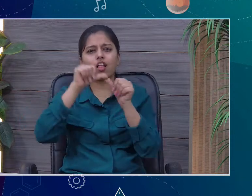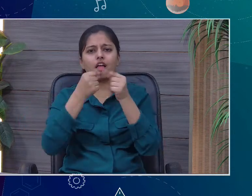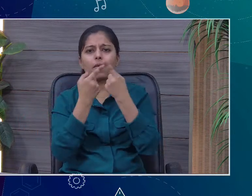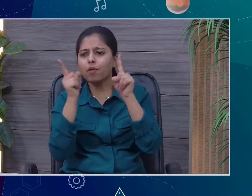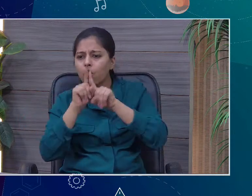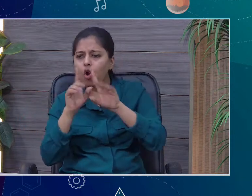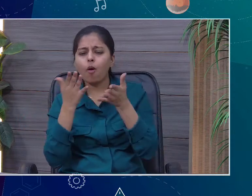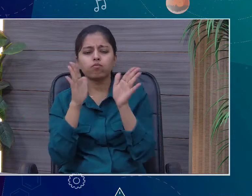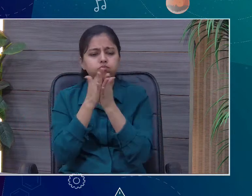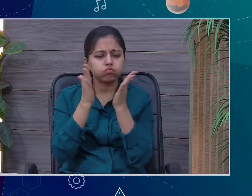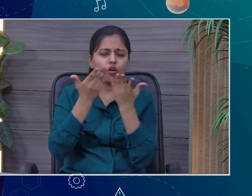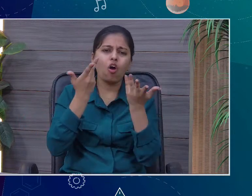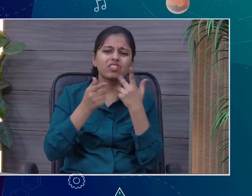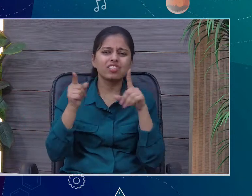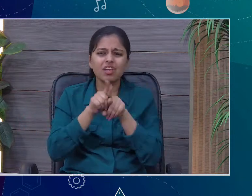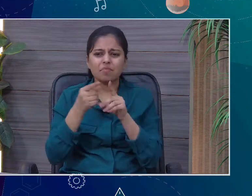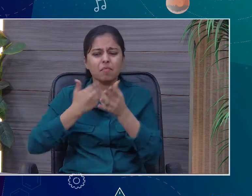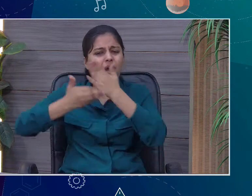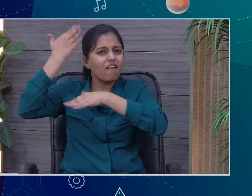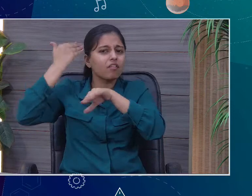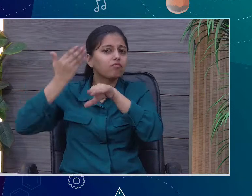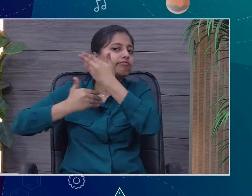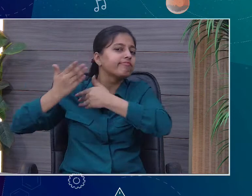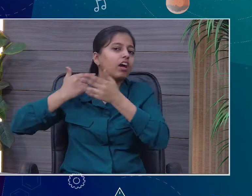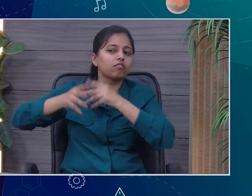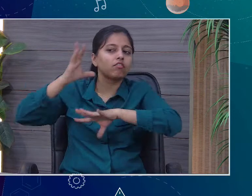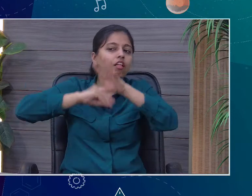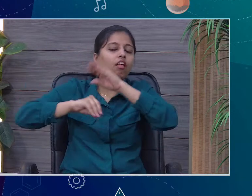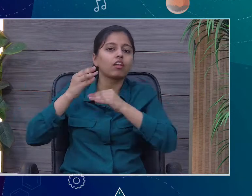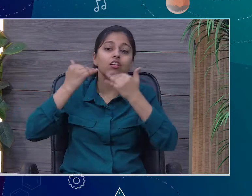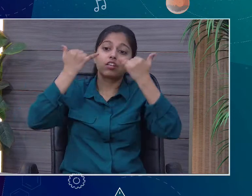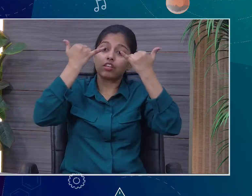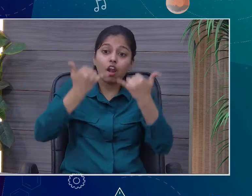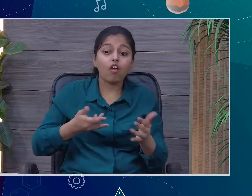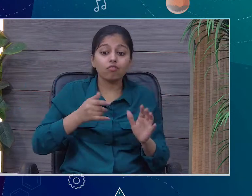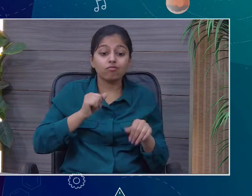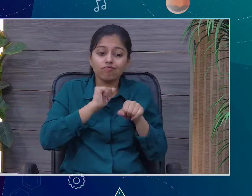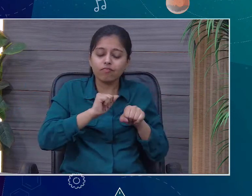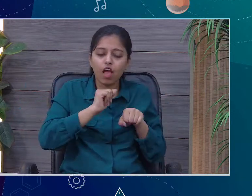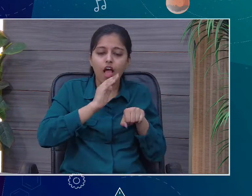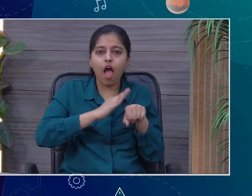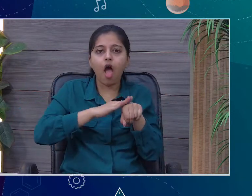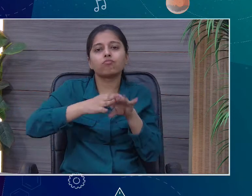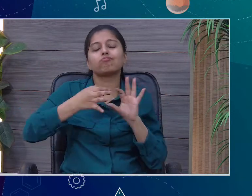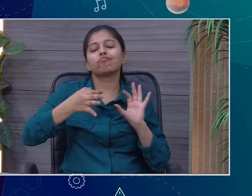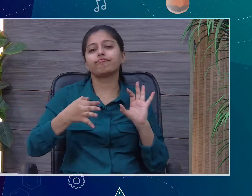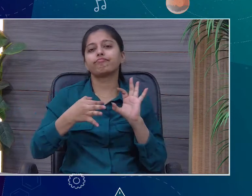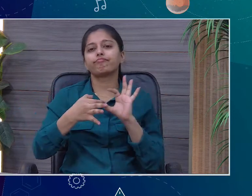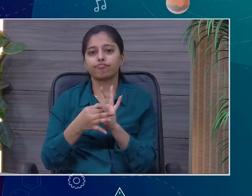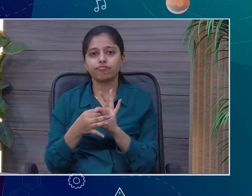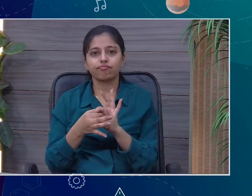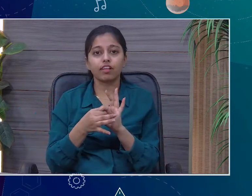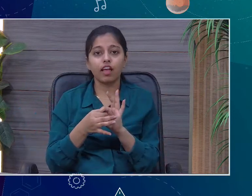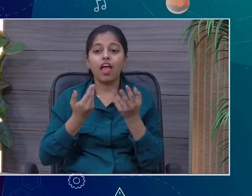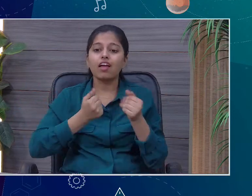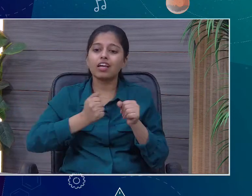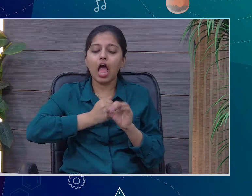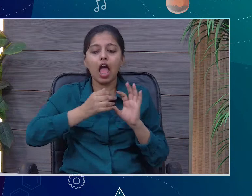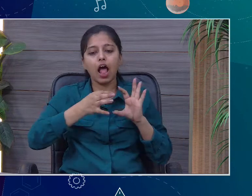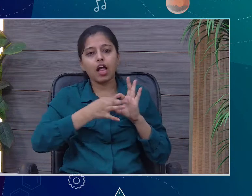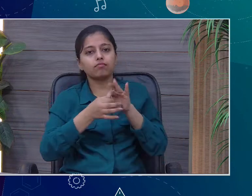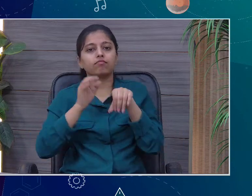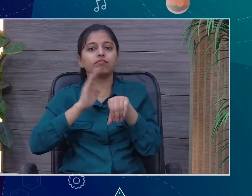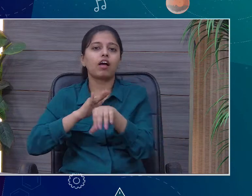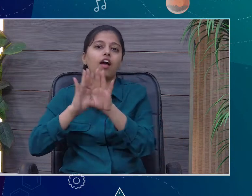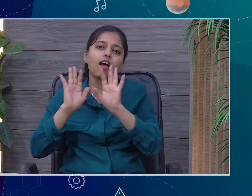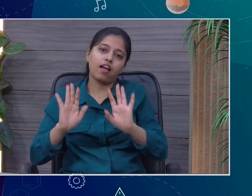the books or the facts we have told. So here we are relating it with their experience. We are letting them experience it, and